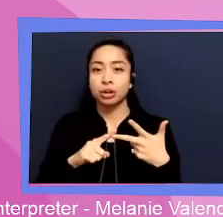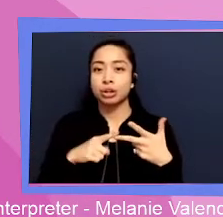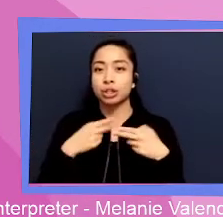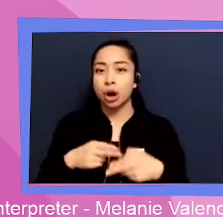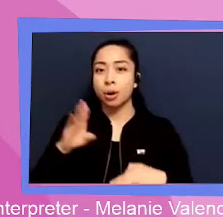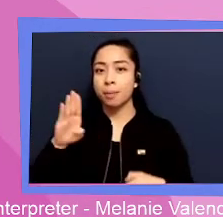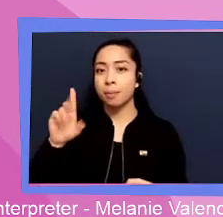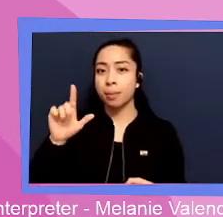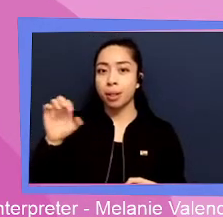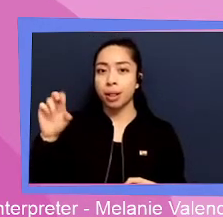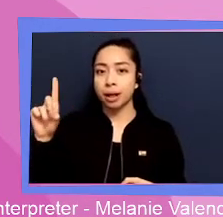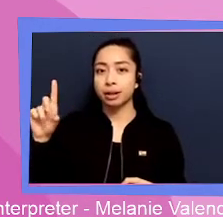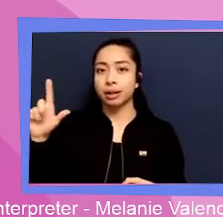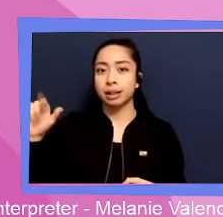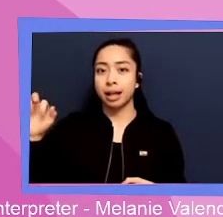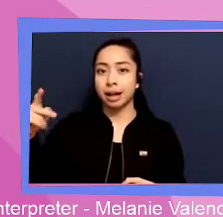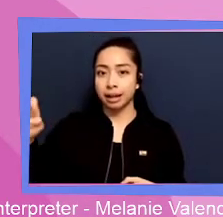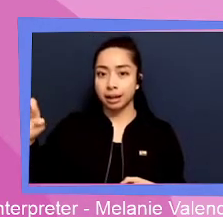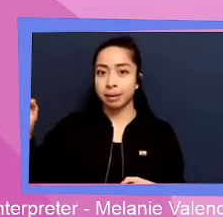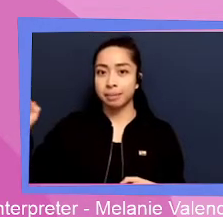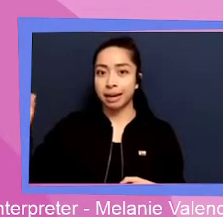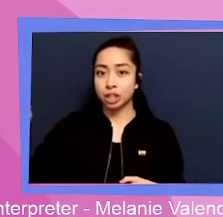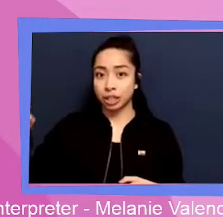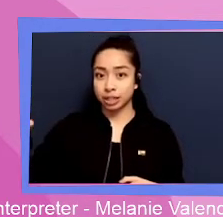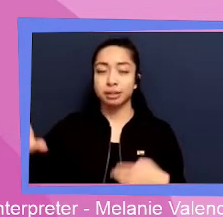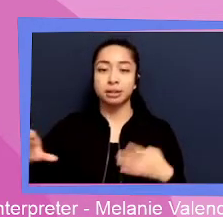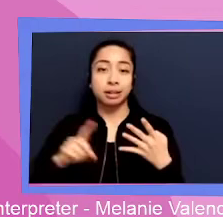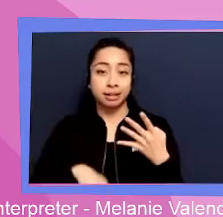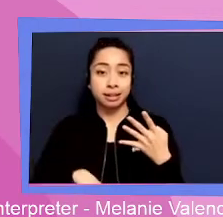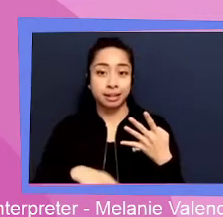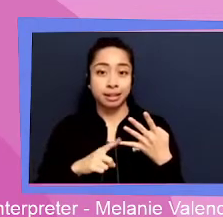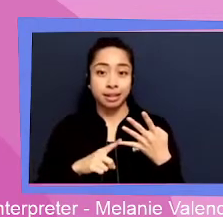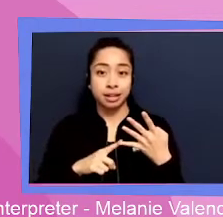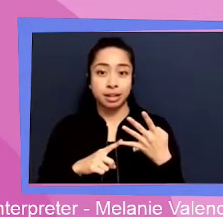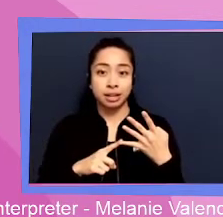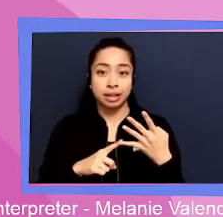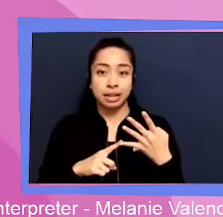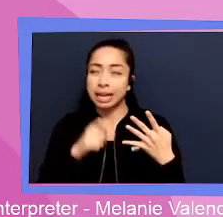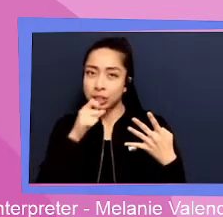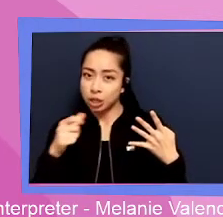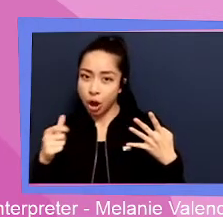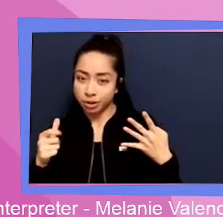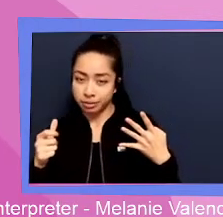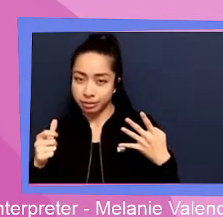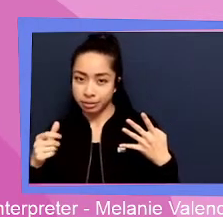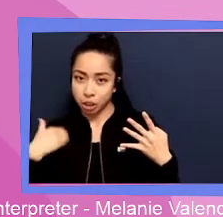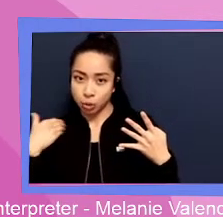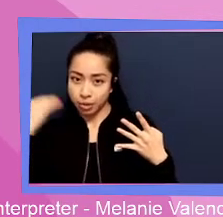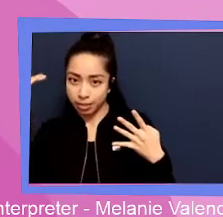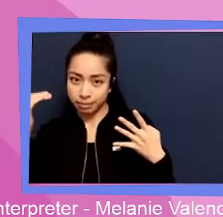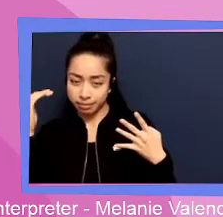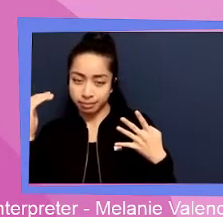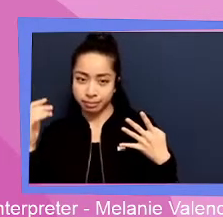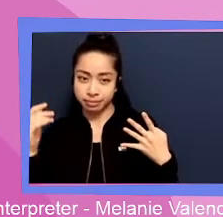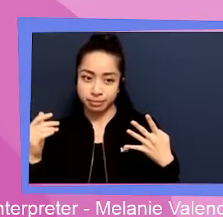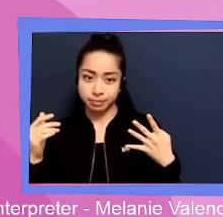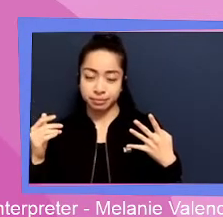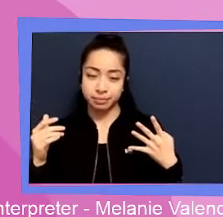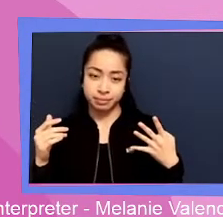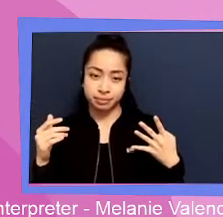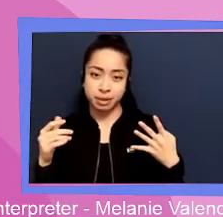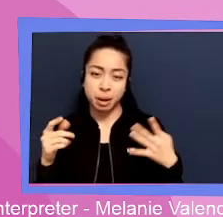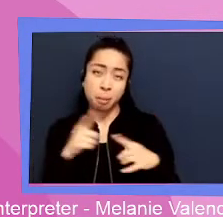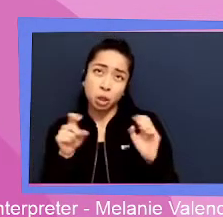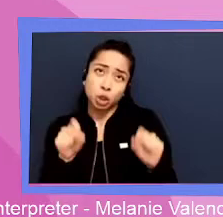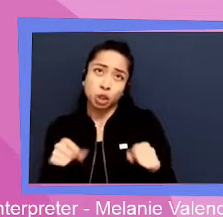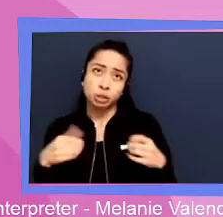so much going on in it. And then my last one is One Last Stop. It's not YA by Casey McQuinston, but it could be YA